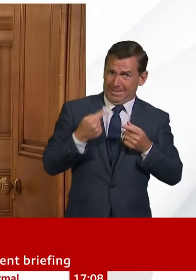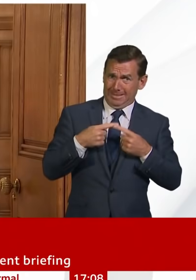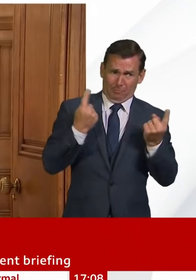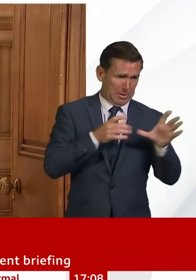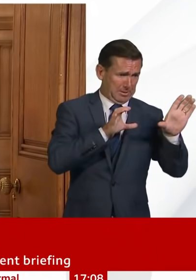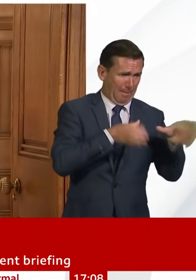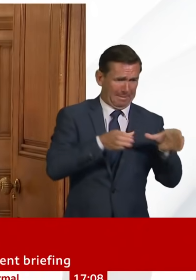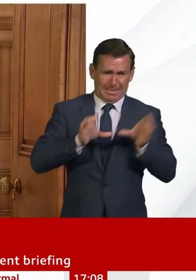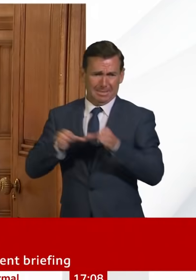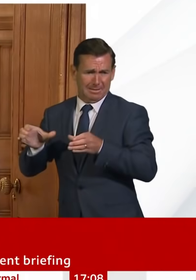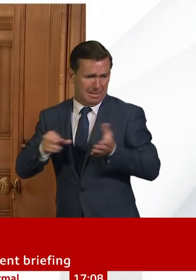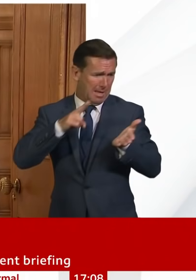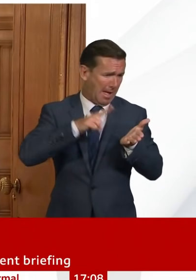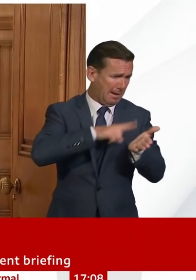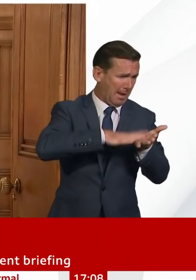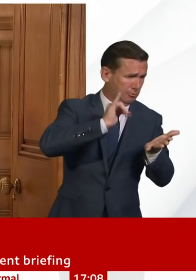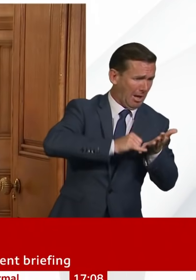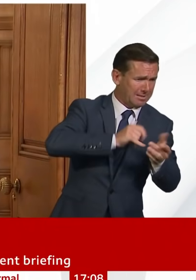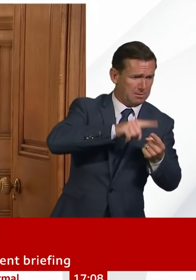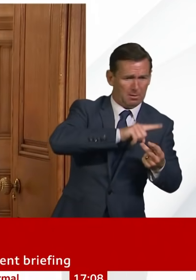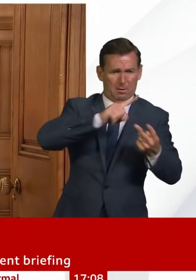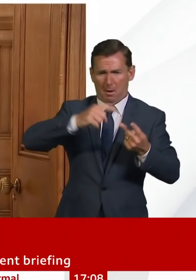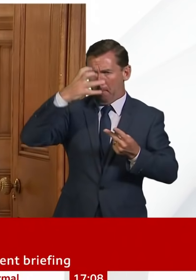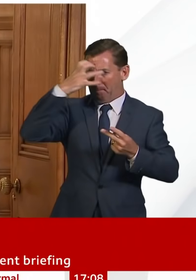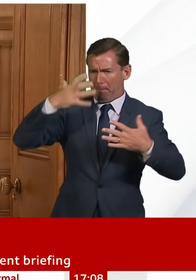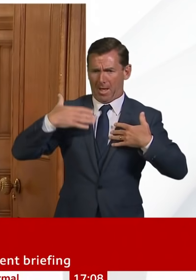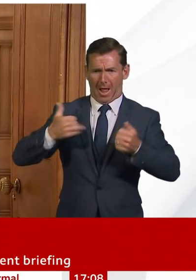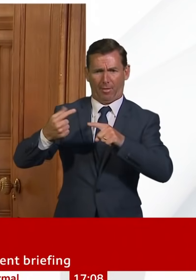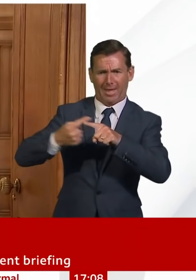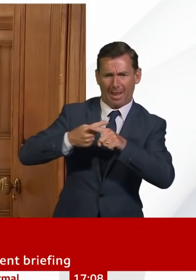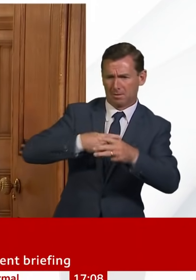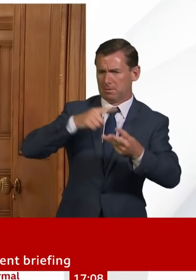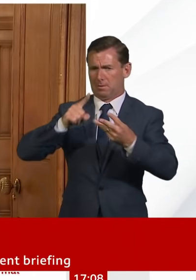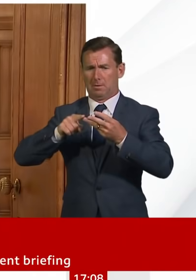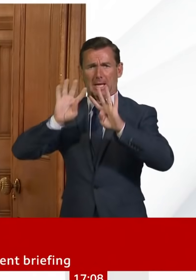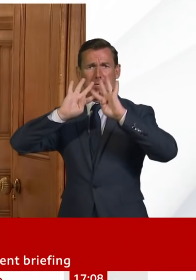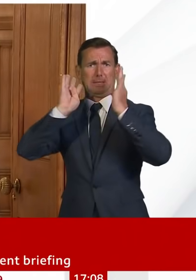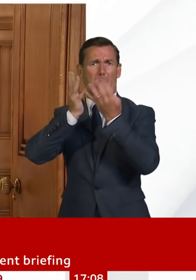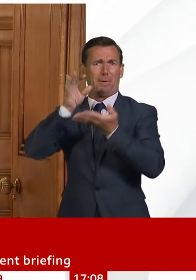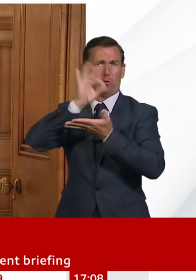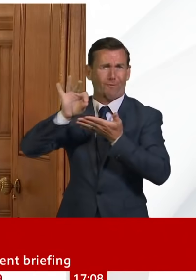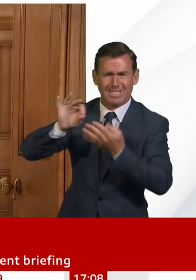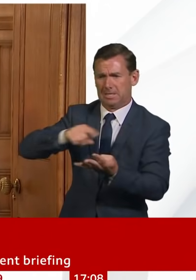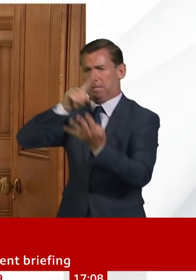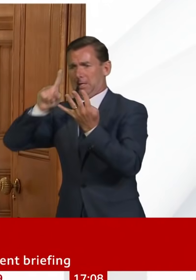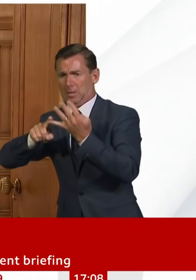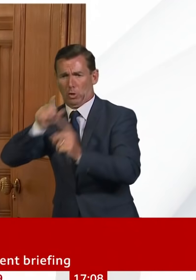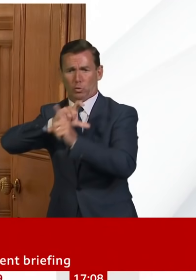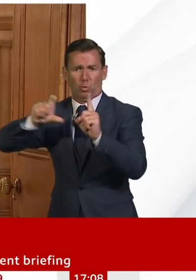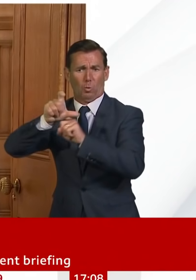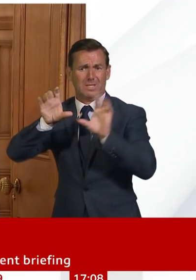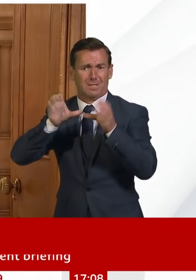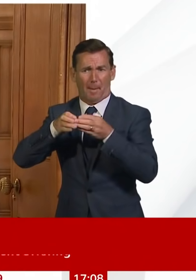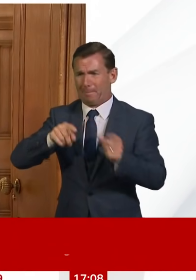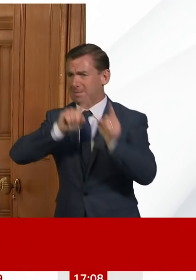from the NHS, from Public Health England, the Crown Commercial Service, Cabinet Office, Communities Department, the Ministry of Defence, the